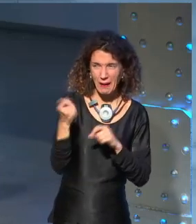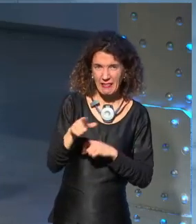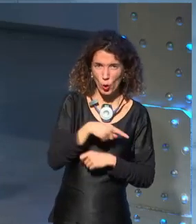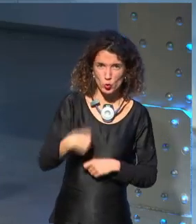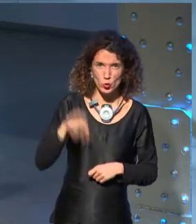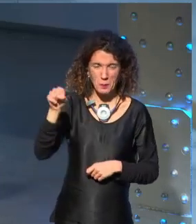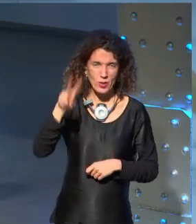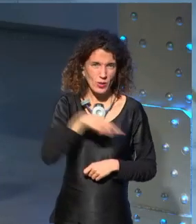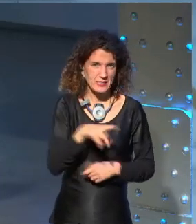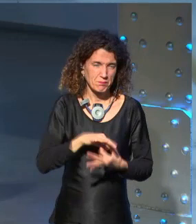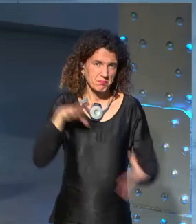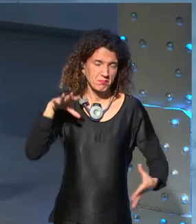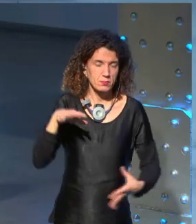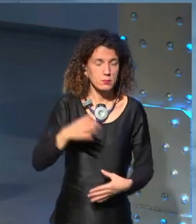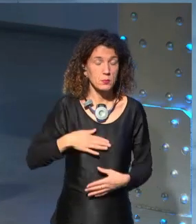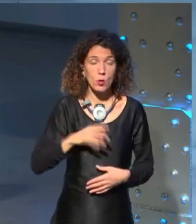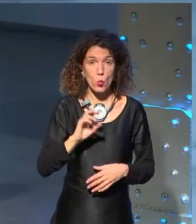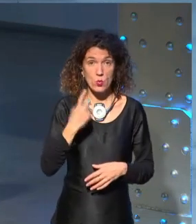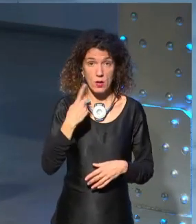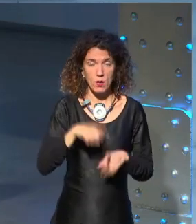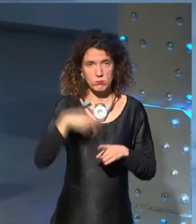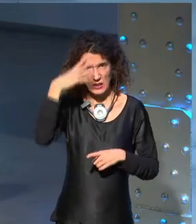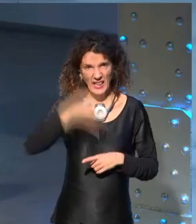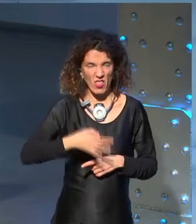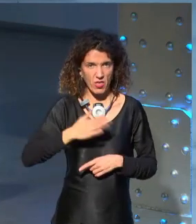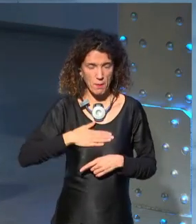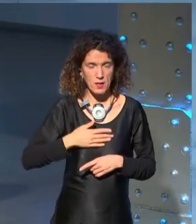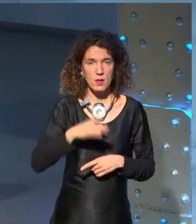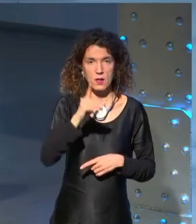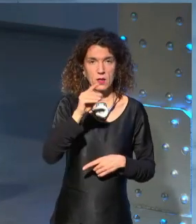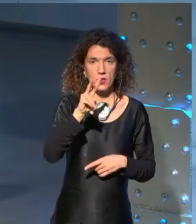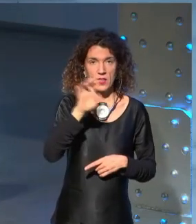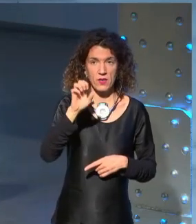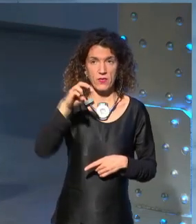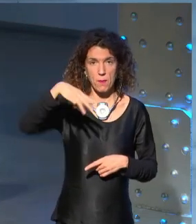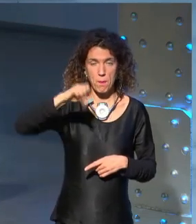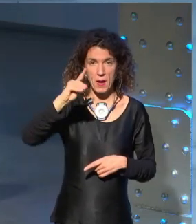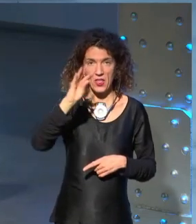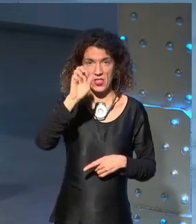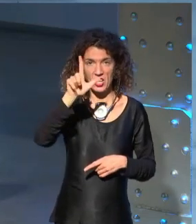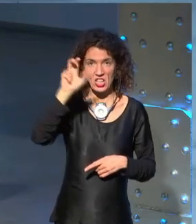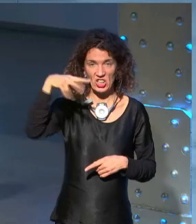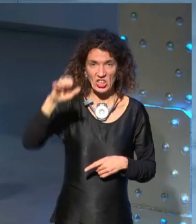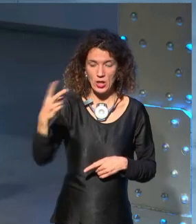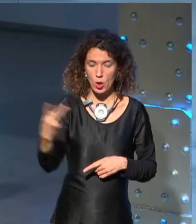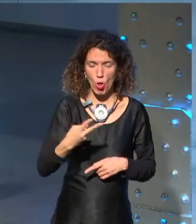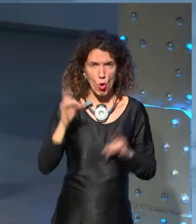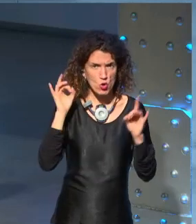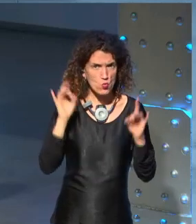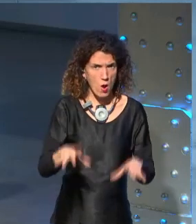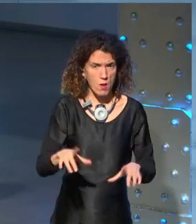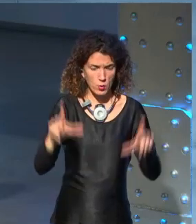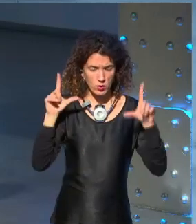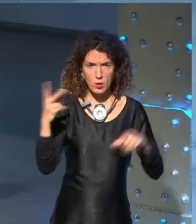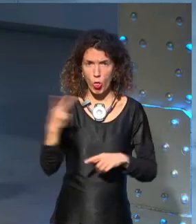One of my own convictions is that Dave and Madeline are very much equals. And maybe Madeline is even a little